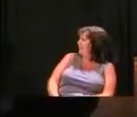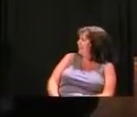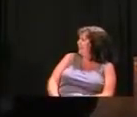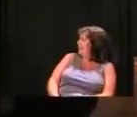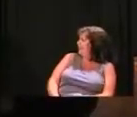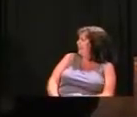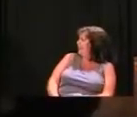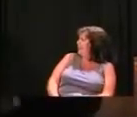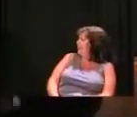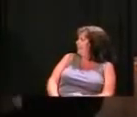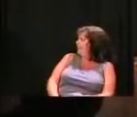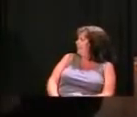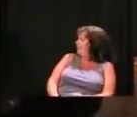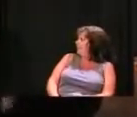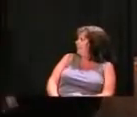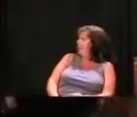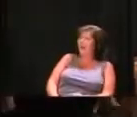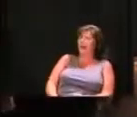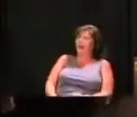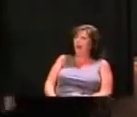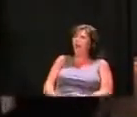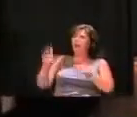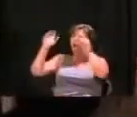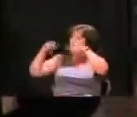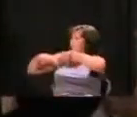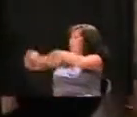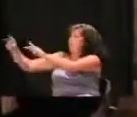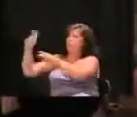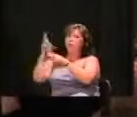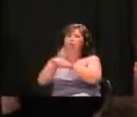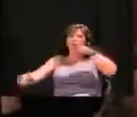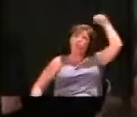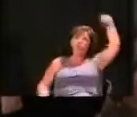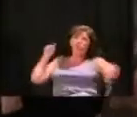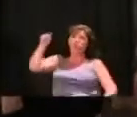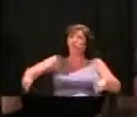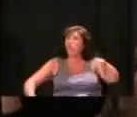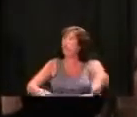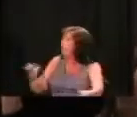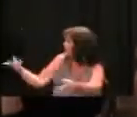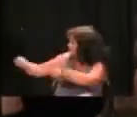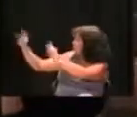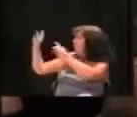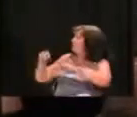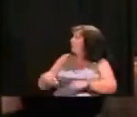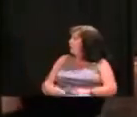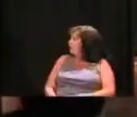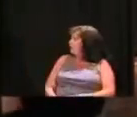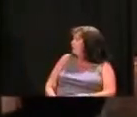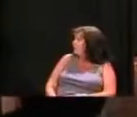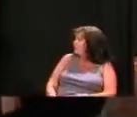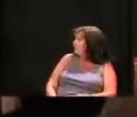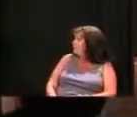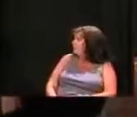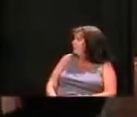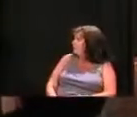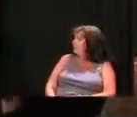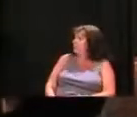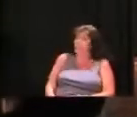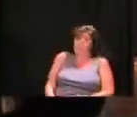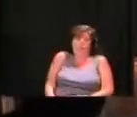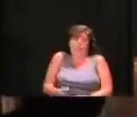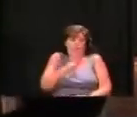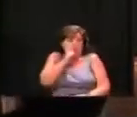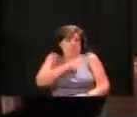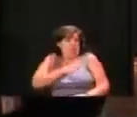it. I let you say grip, don't I? But I've never ever said it, have I? That's not my problem,